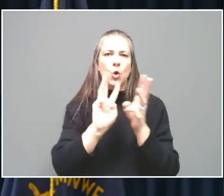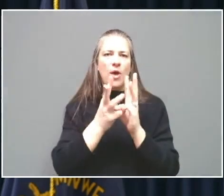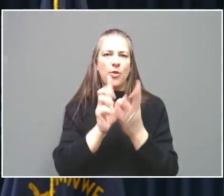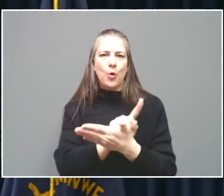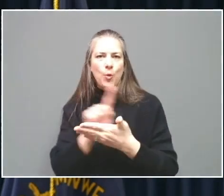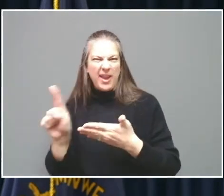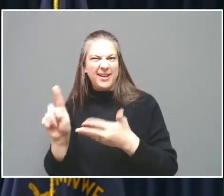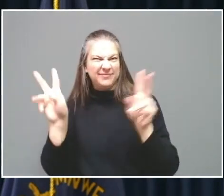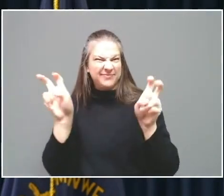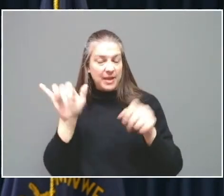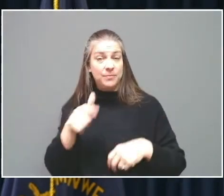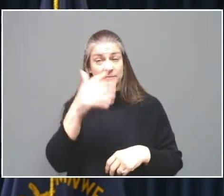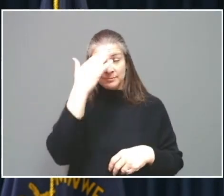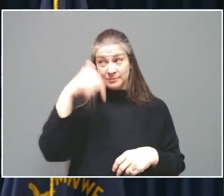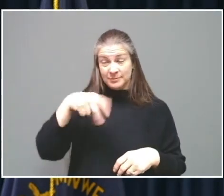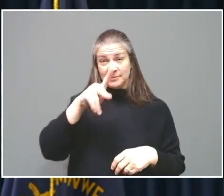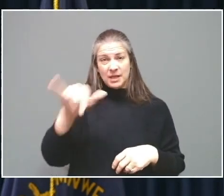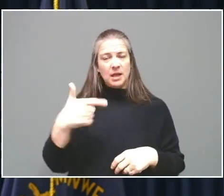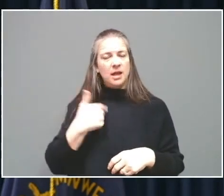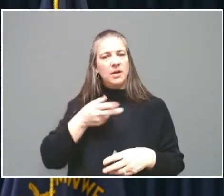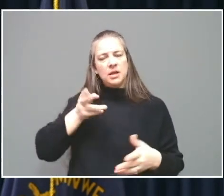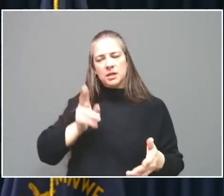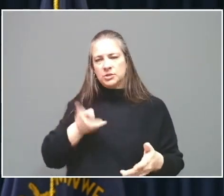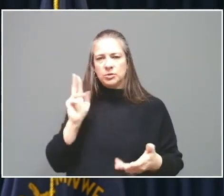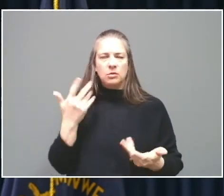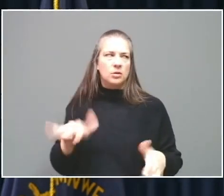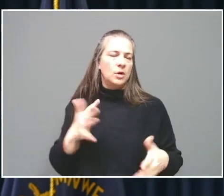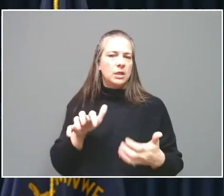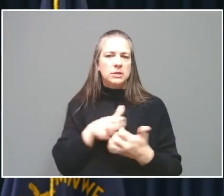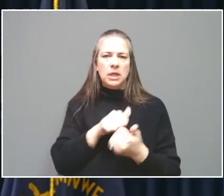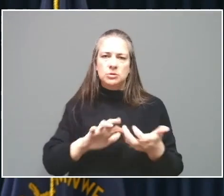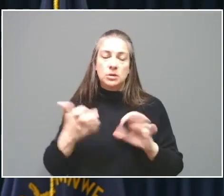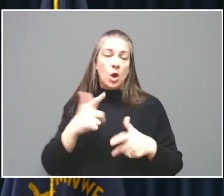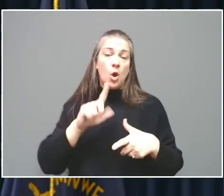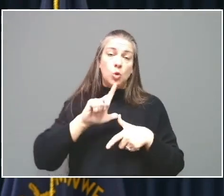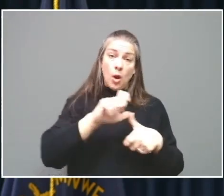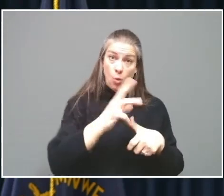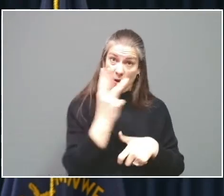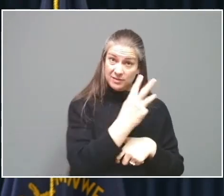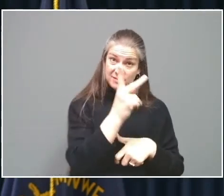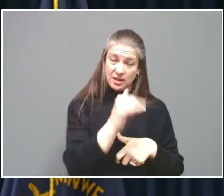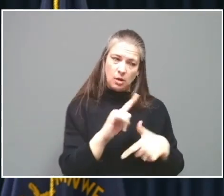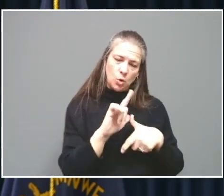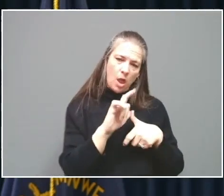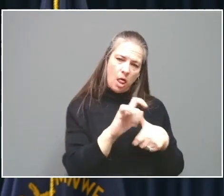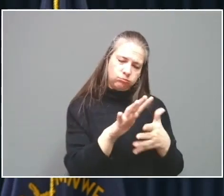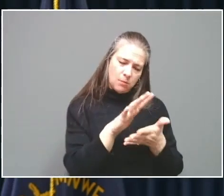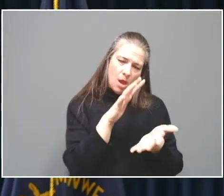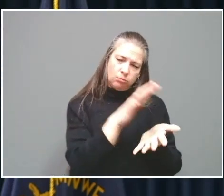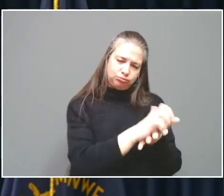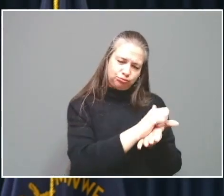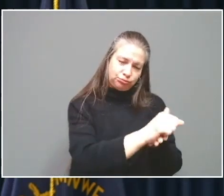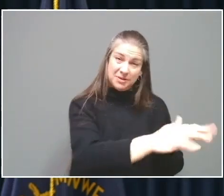2 years with historic natural disasters, from deadly tornadoes in the west that nearly eliminated my dad's